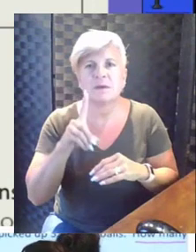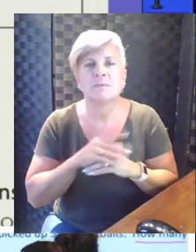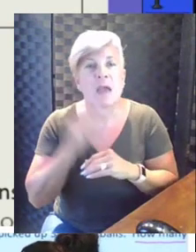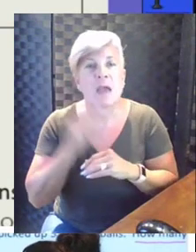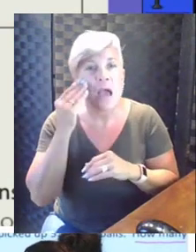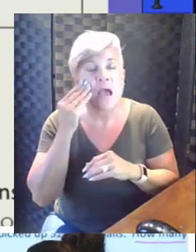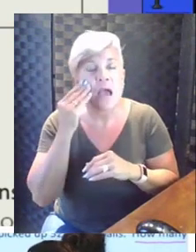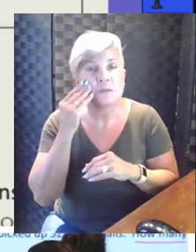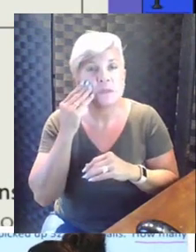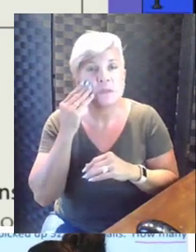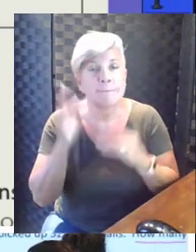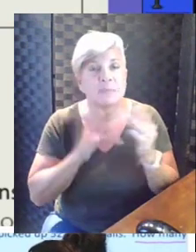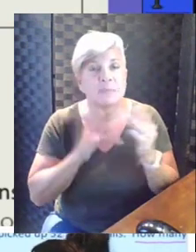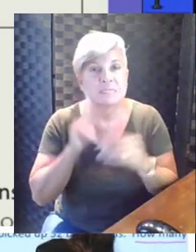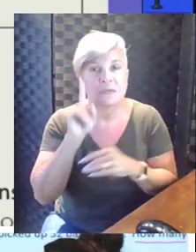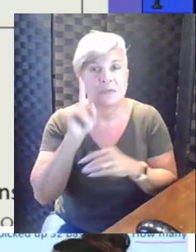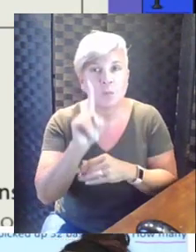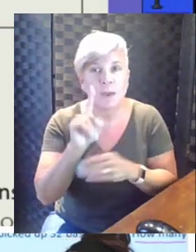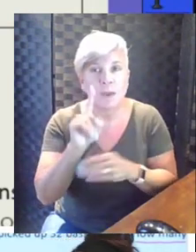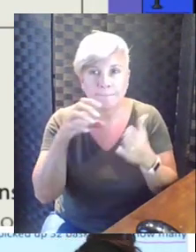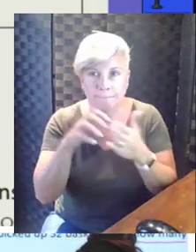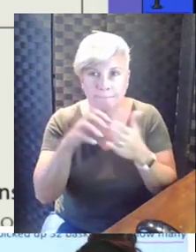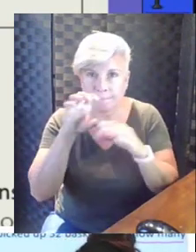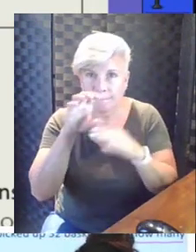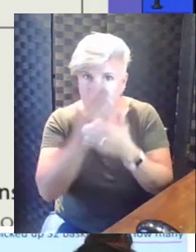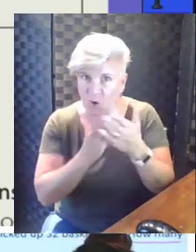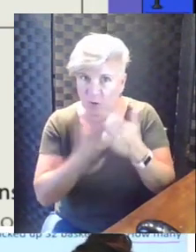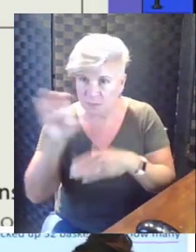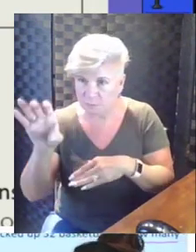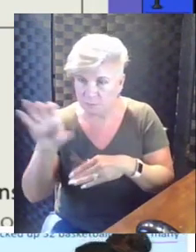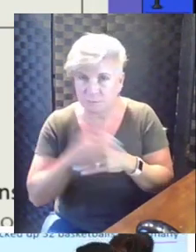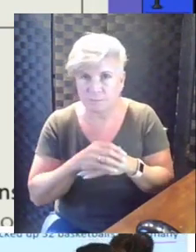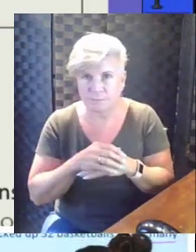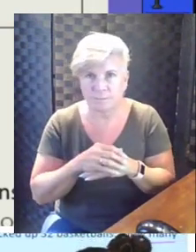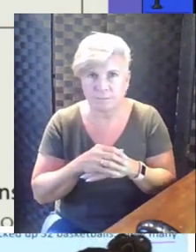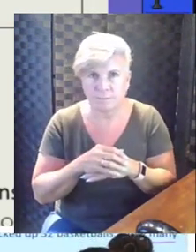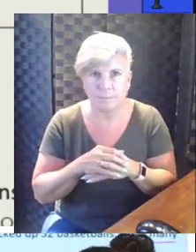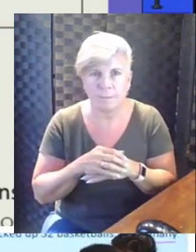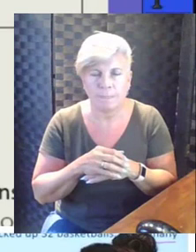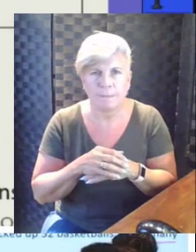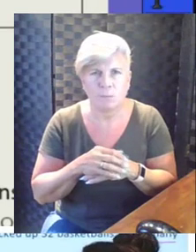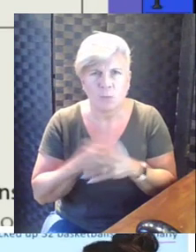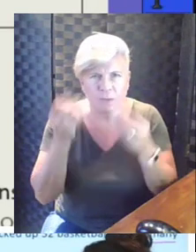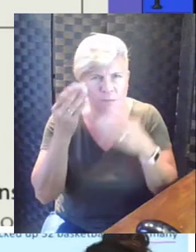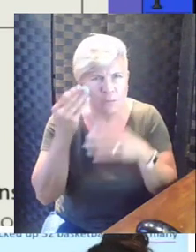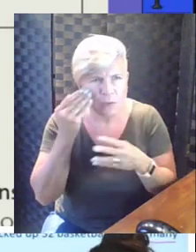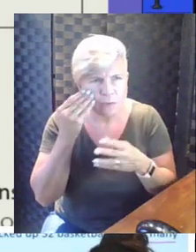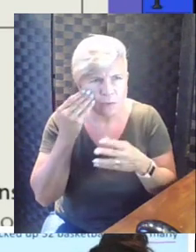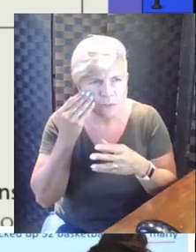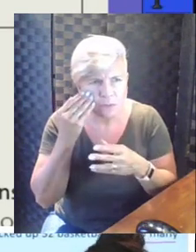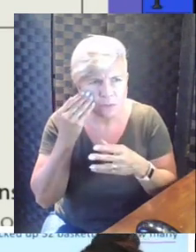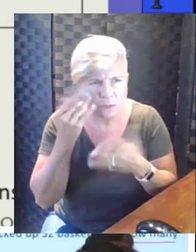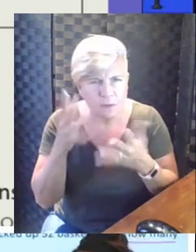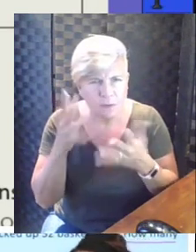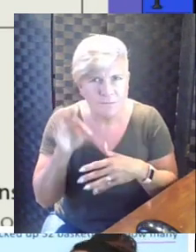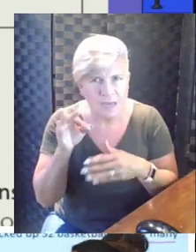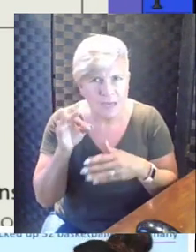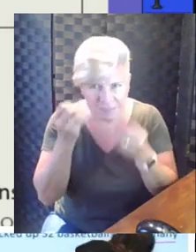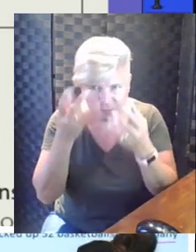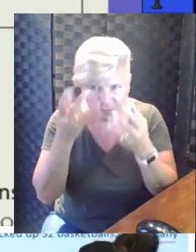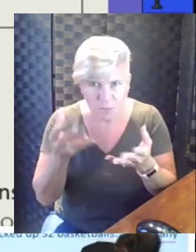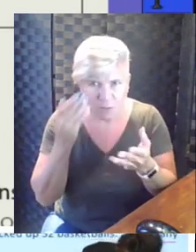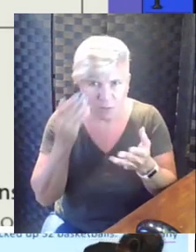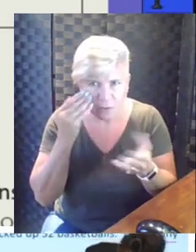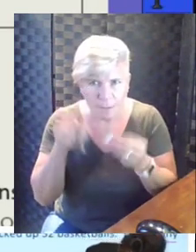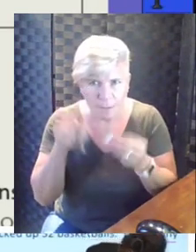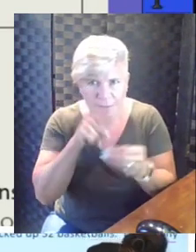I know I am missing a part. What information do we know? Can you already find the information that